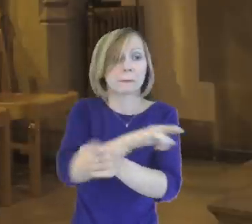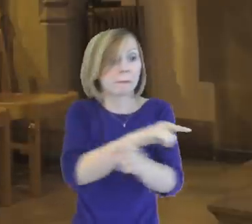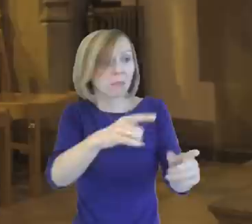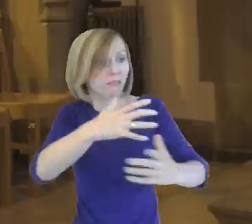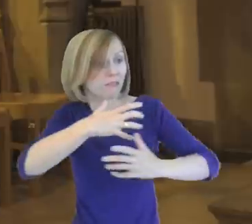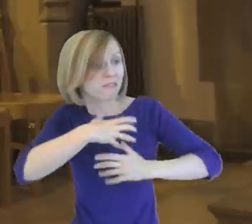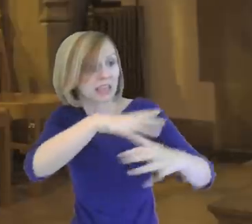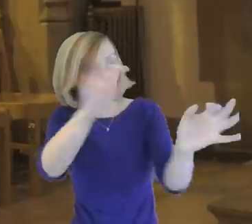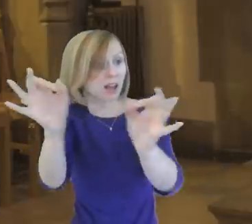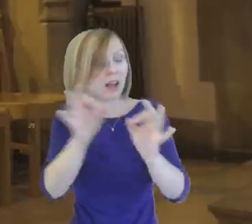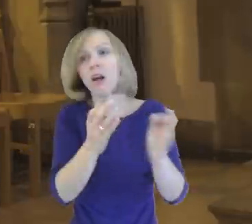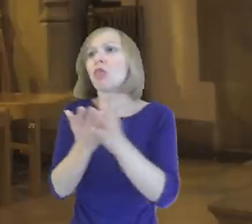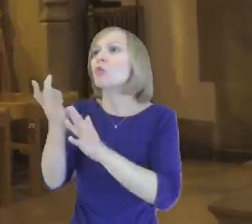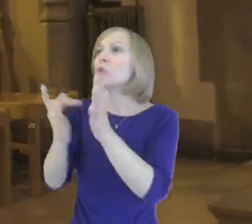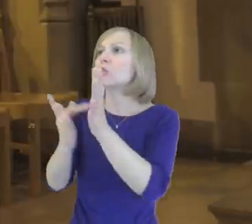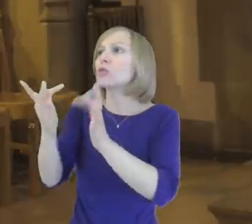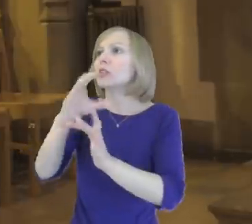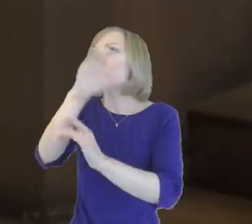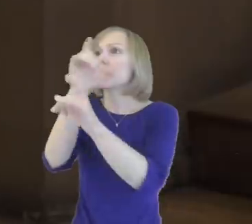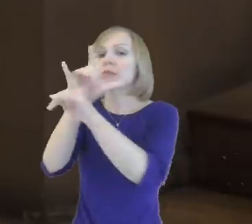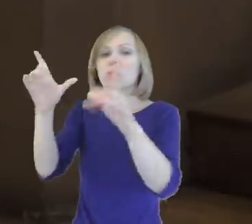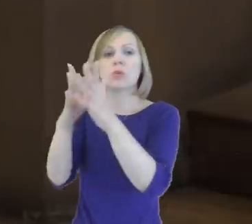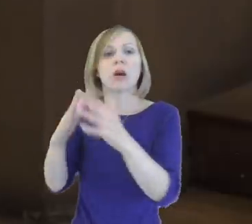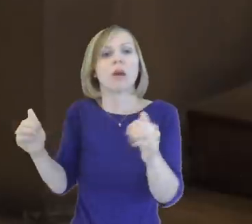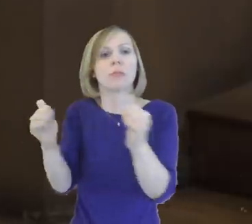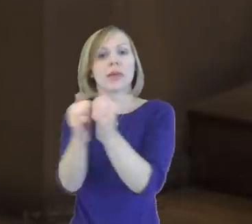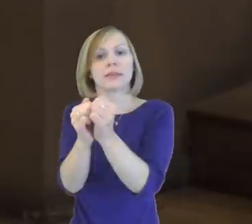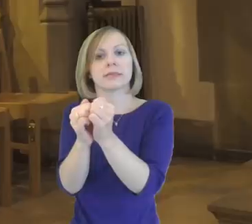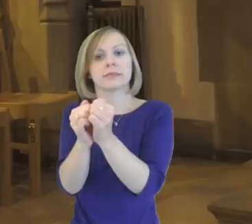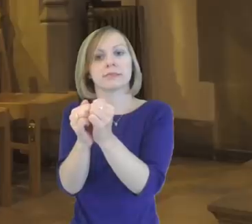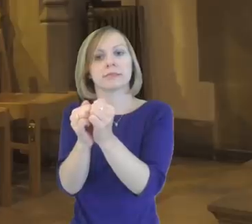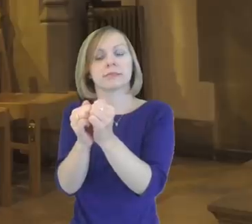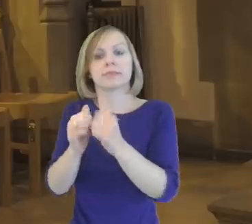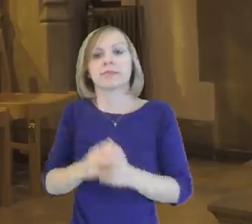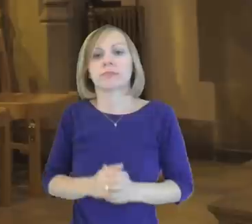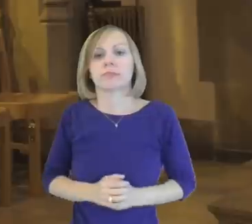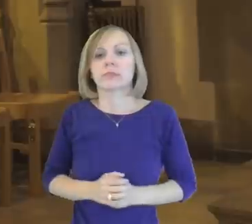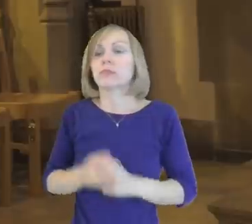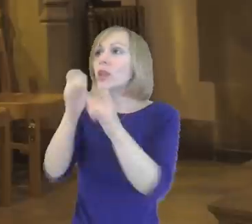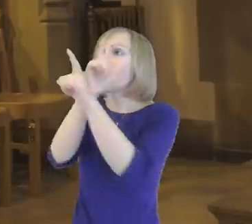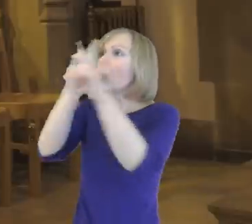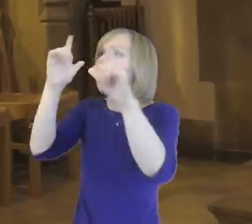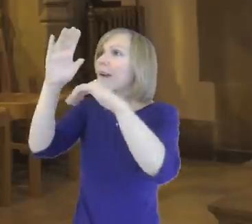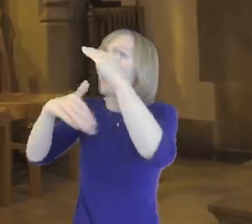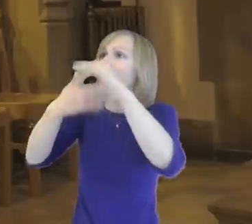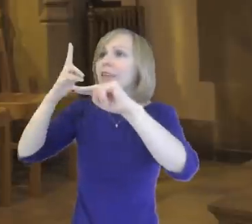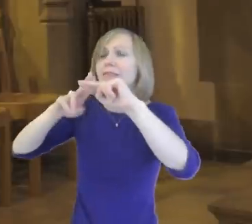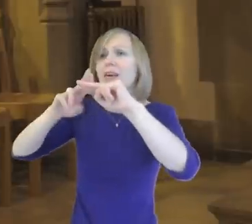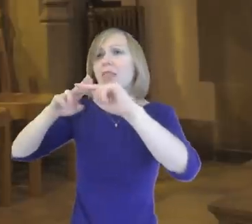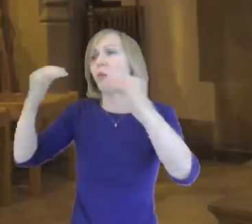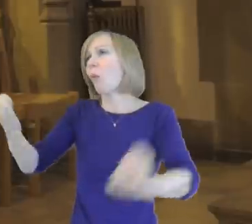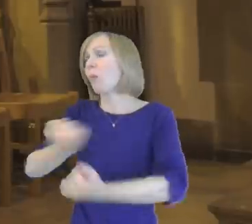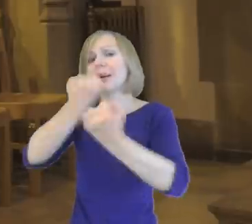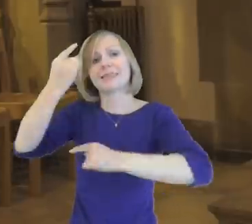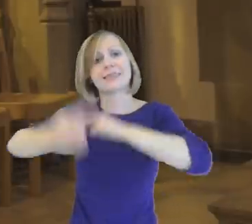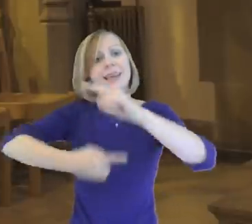the might of Jesus Christ, our Lord. Amen. Amen. O Lord, our heavenly Father, almighty and everlasting